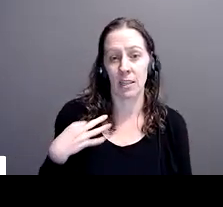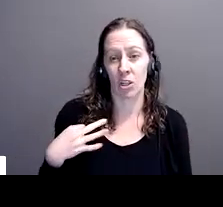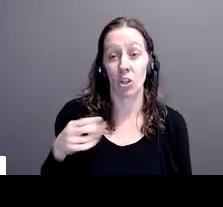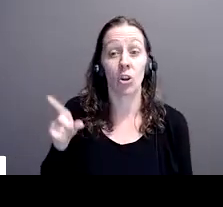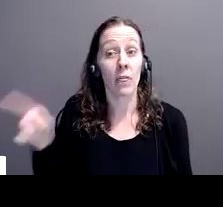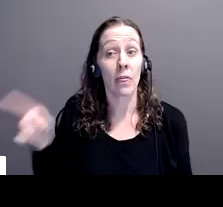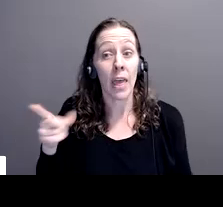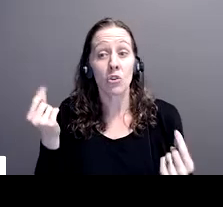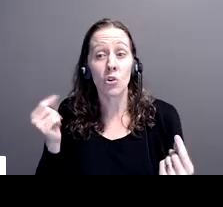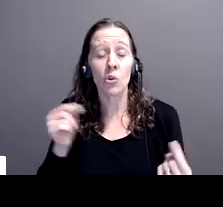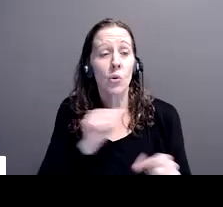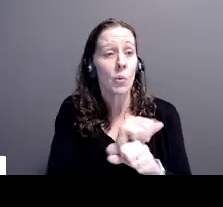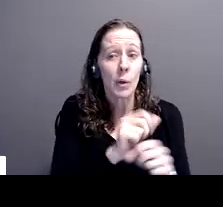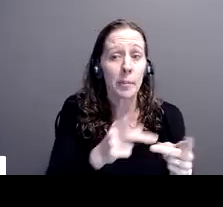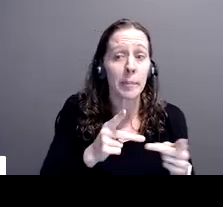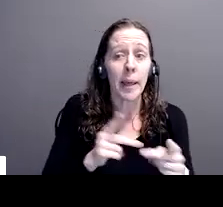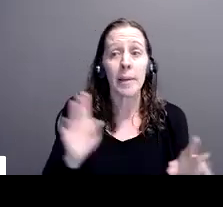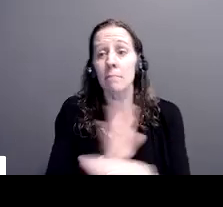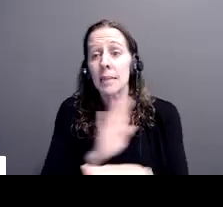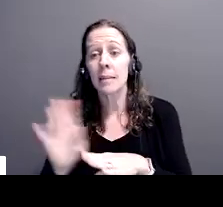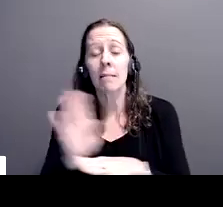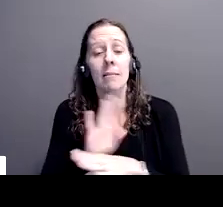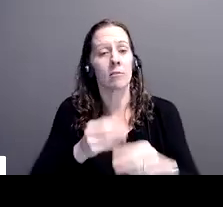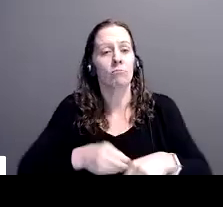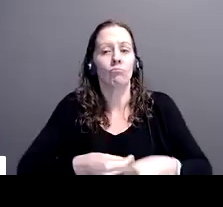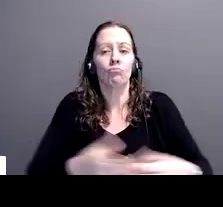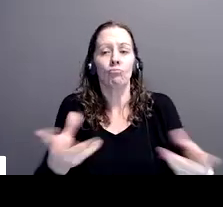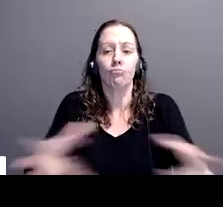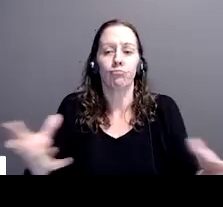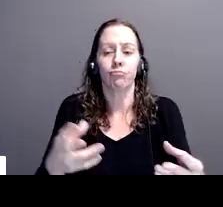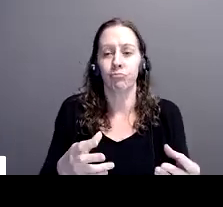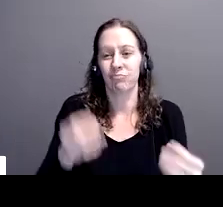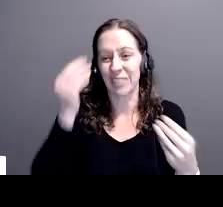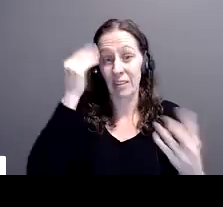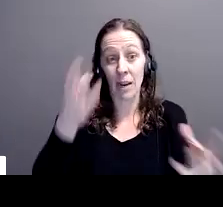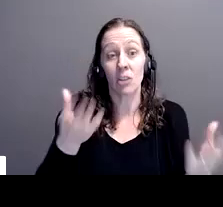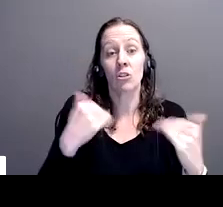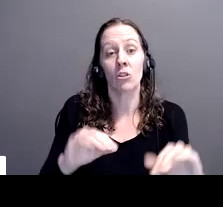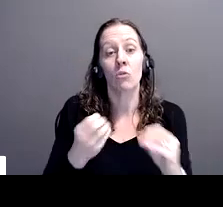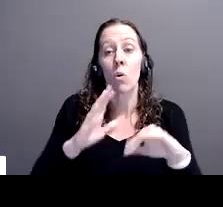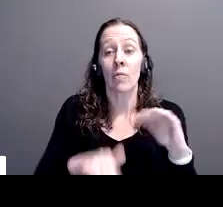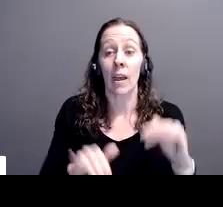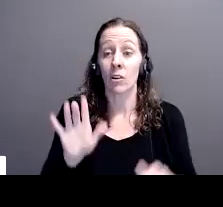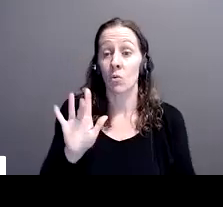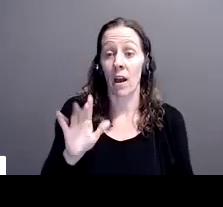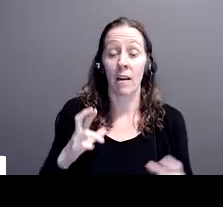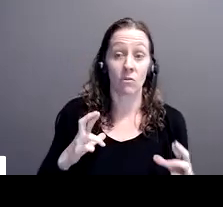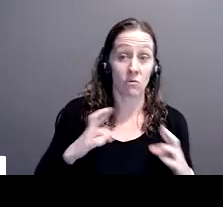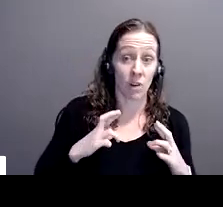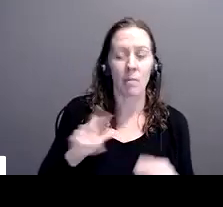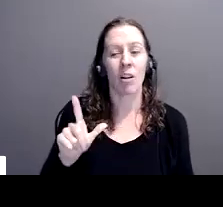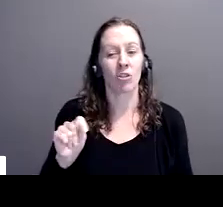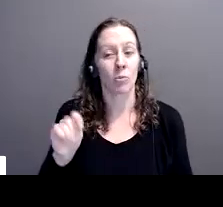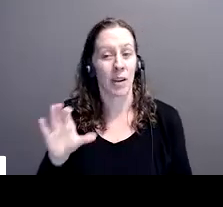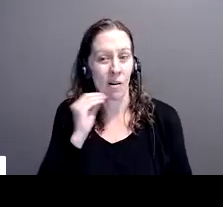to workplaces and businesses all across the county. And we've got more than 25 retirement and long-term care homes that